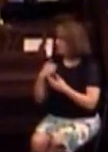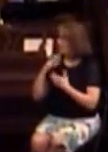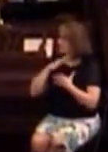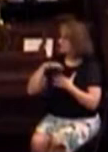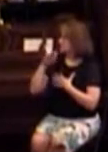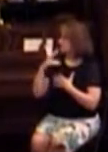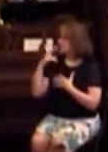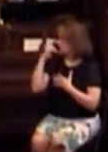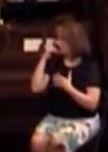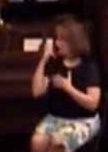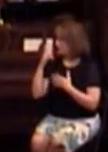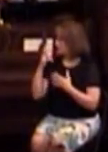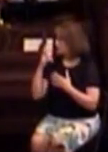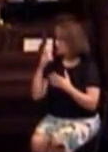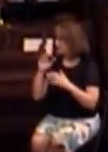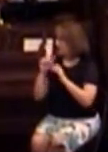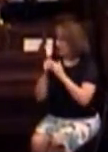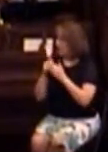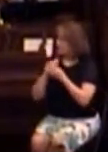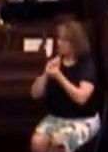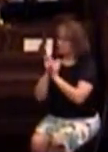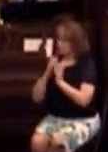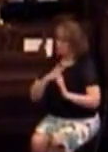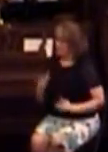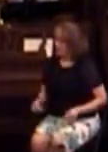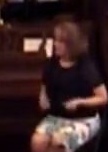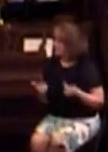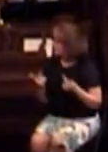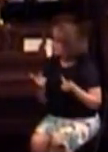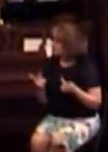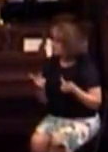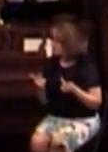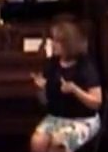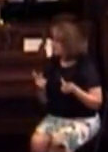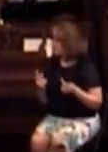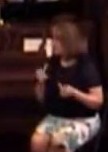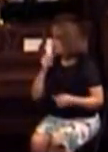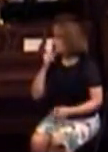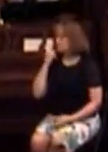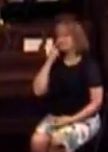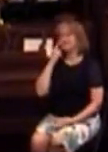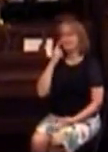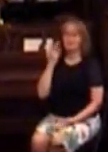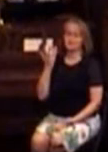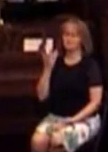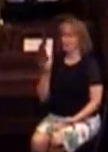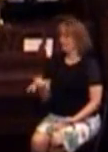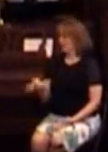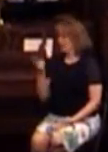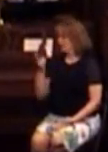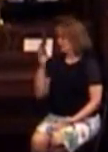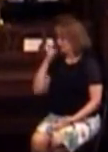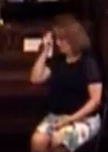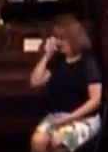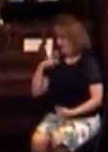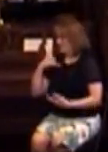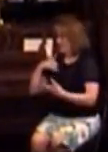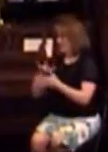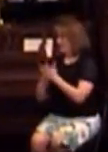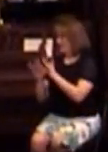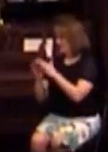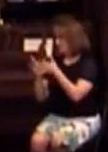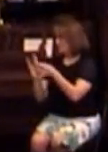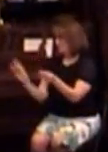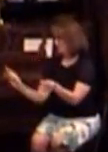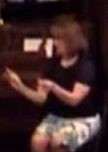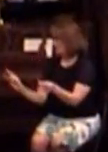address the question that Jesus asked. Don't just let it be a question for these two blind guys in the scripture in Luke or Matthew 9.